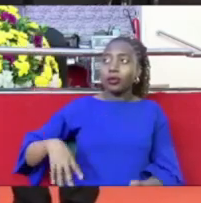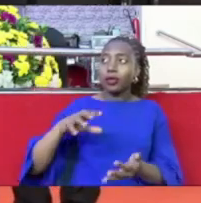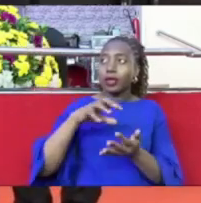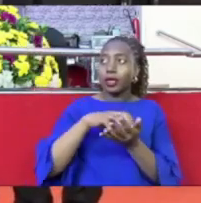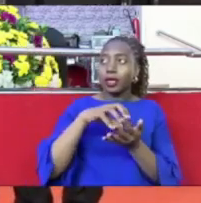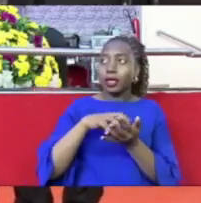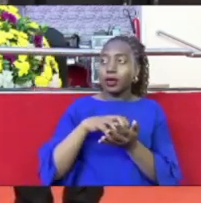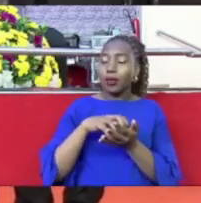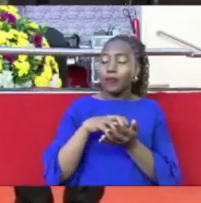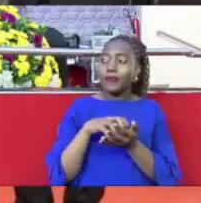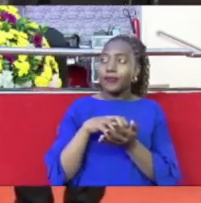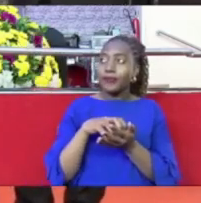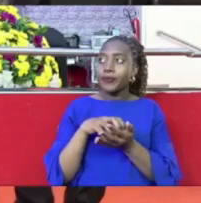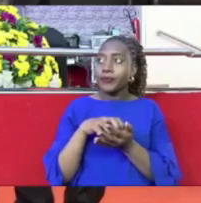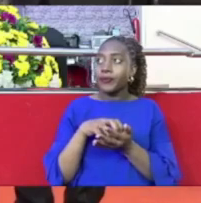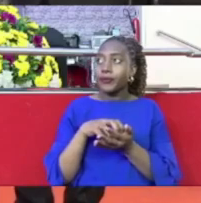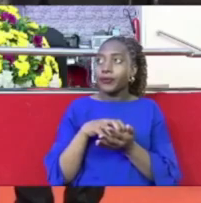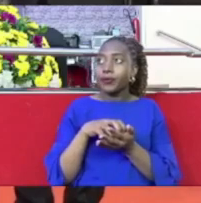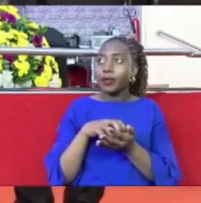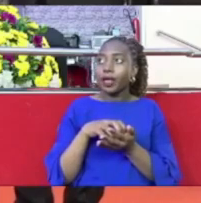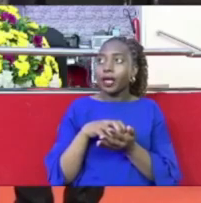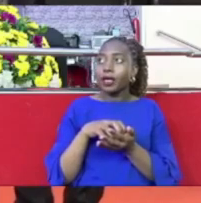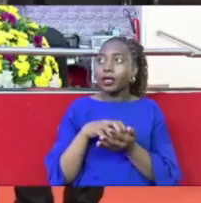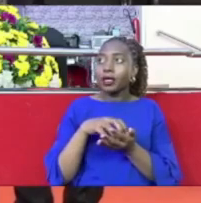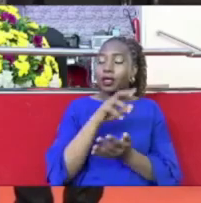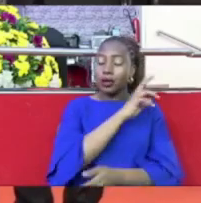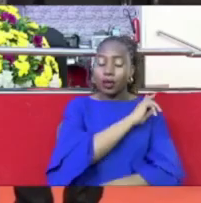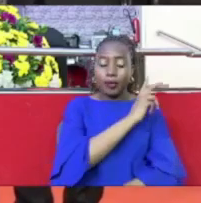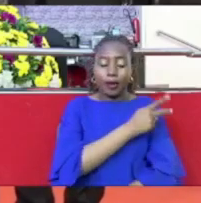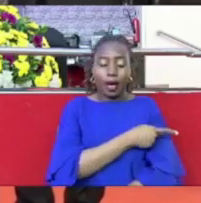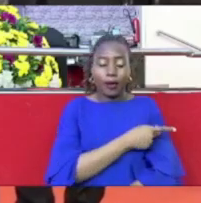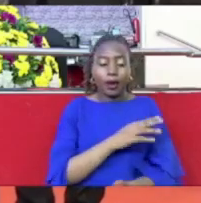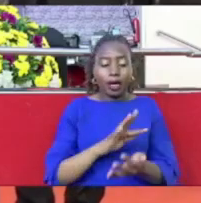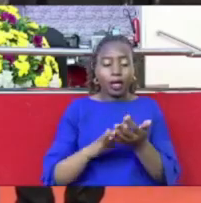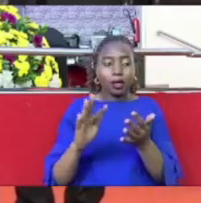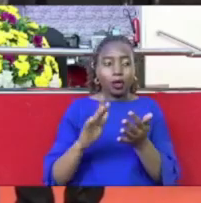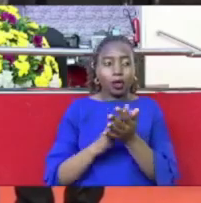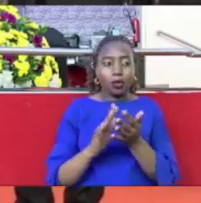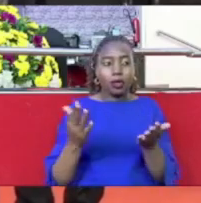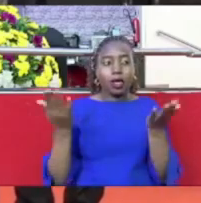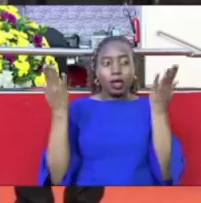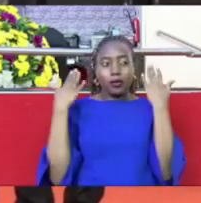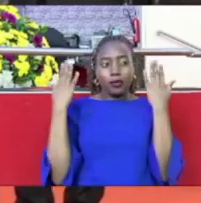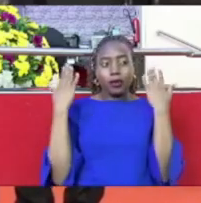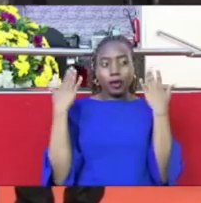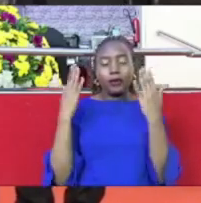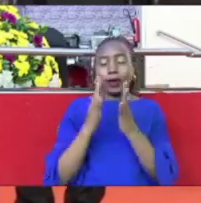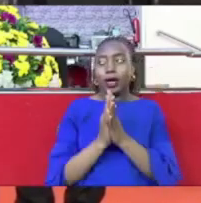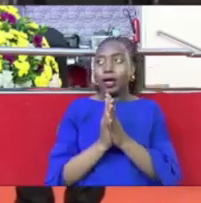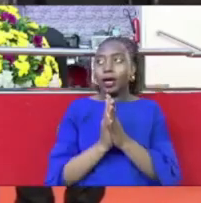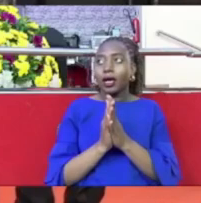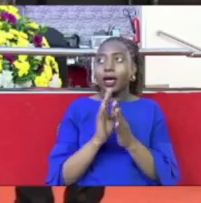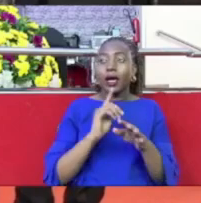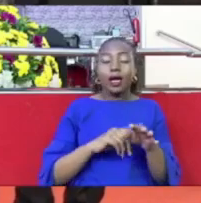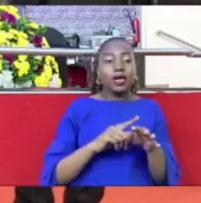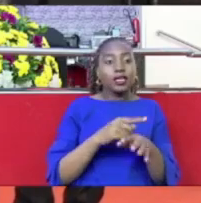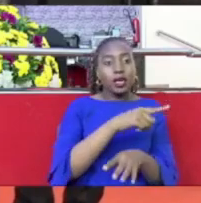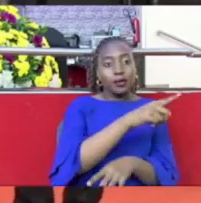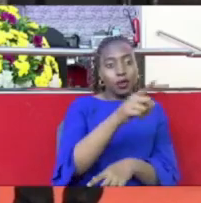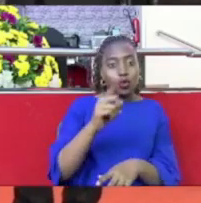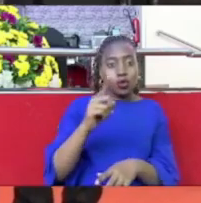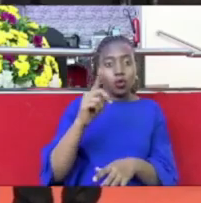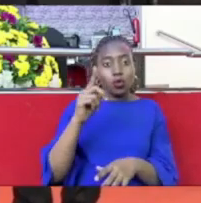yours is the kingdom and the power and the glory forever. Milele. When you acknowledge his